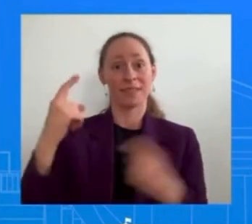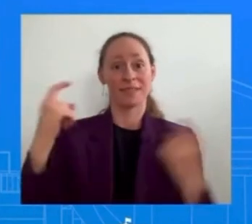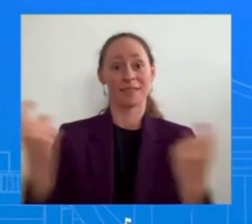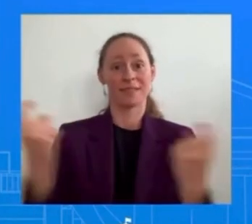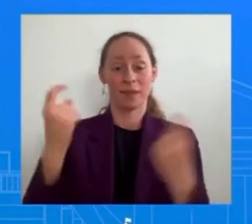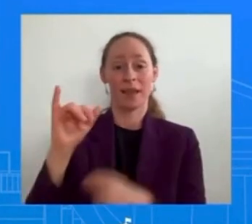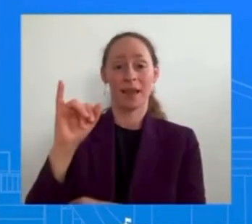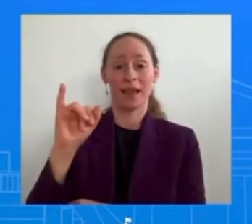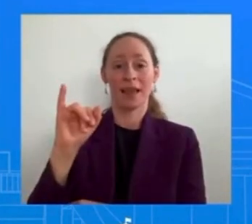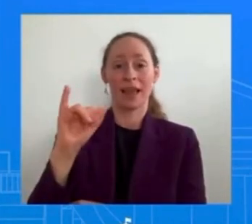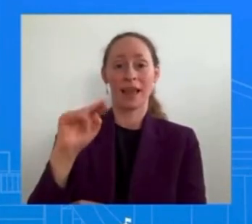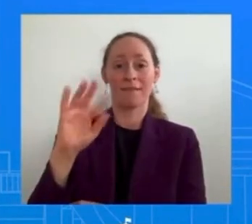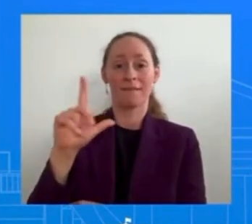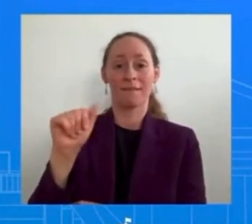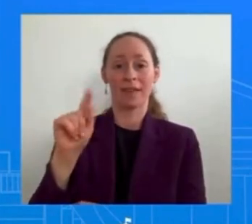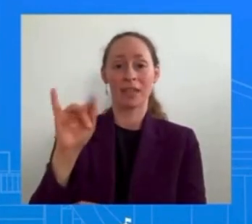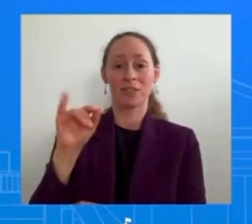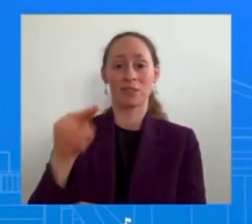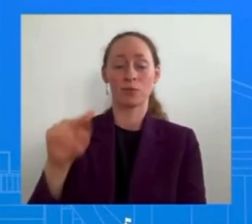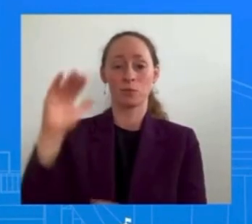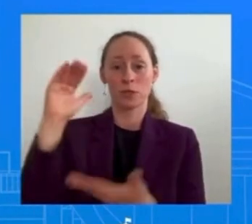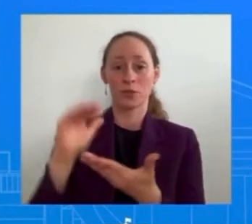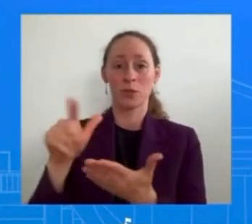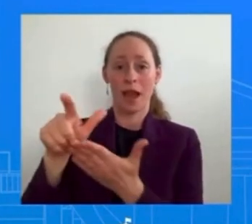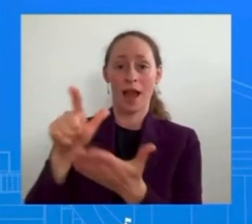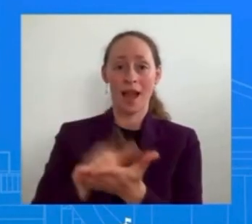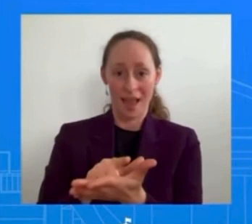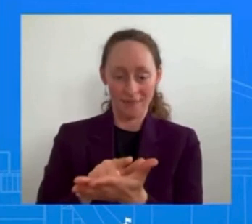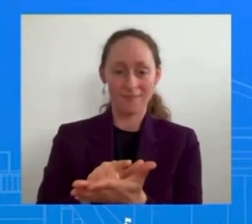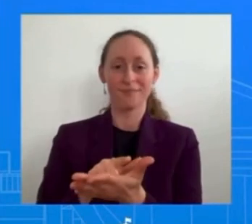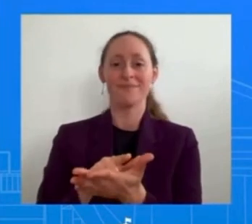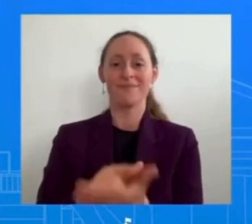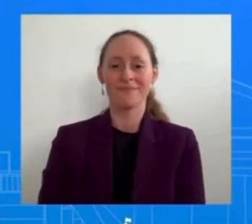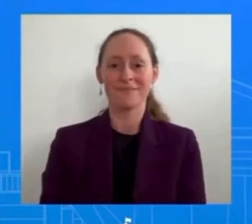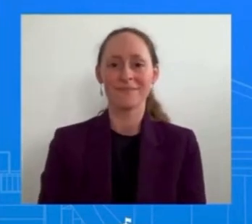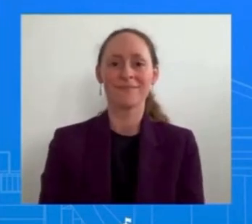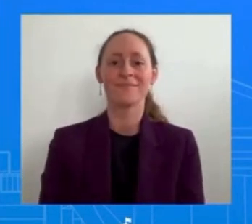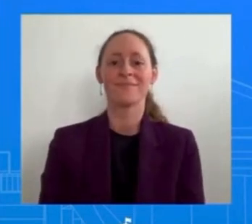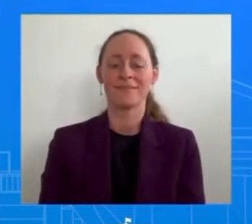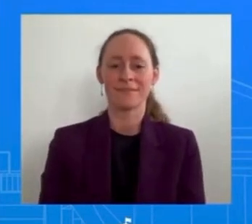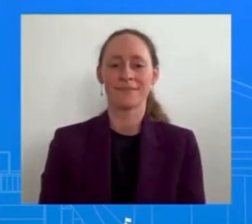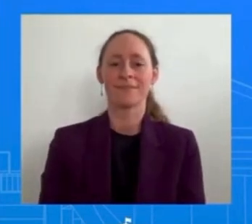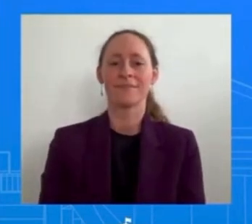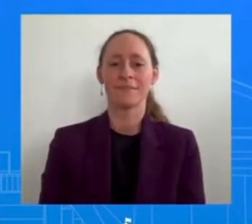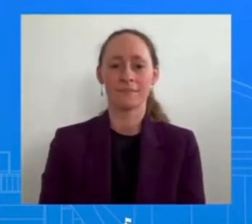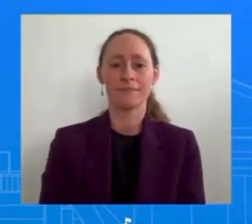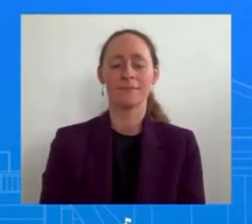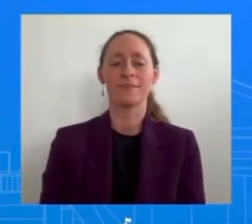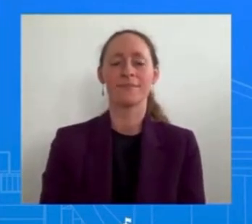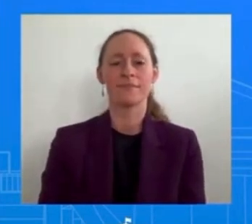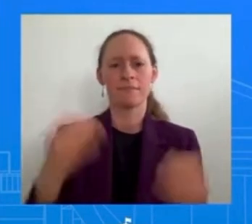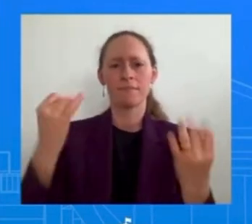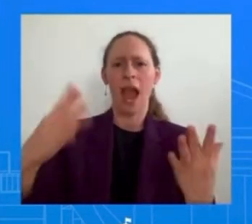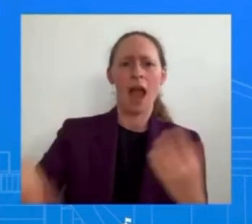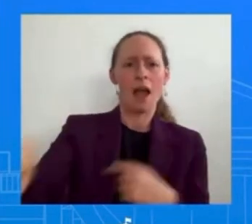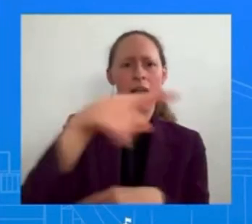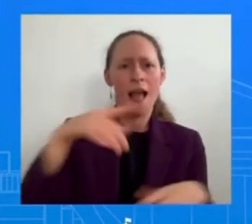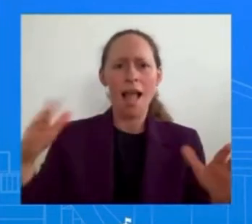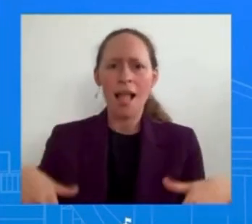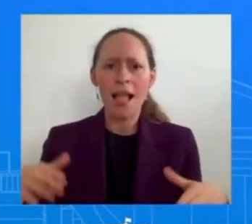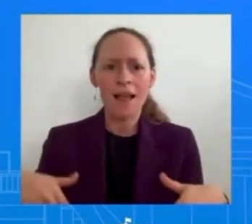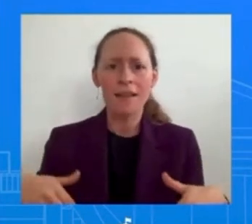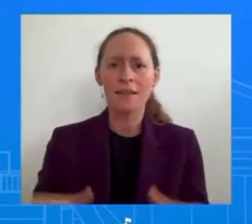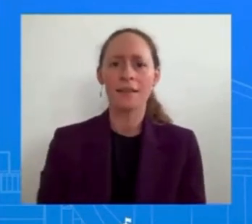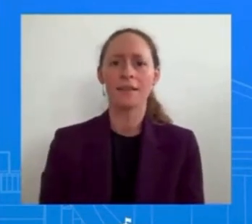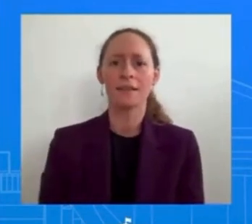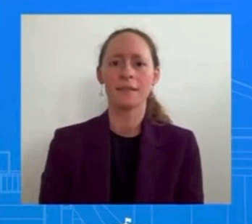You know, most one-year-olds can barely walk, but this one is this one-year-old is up and running. I